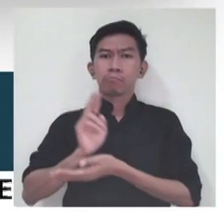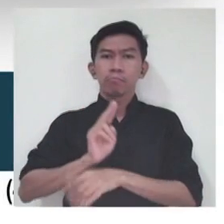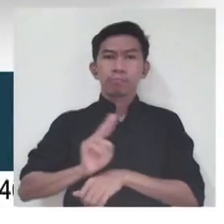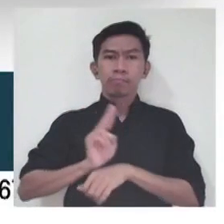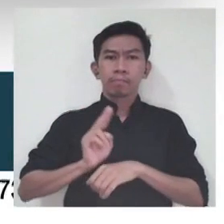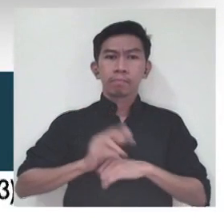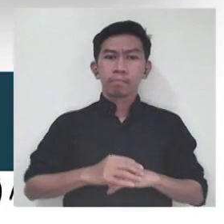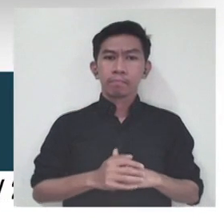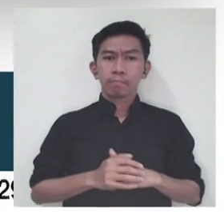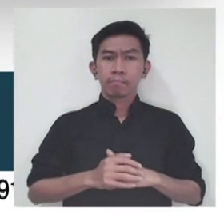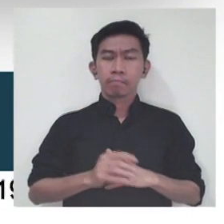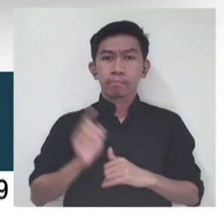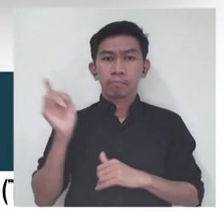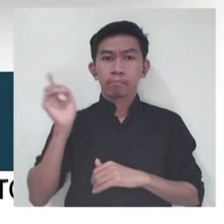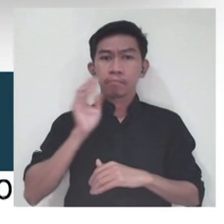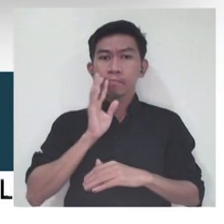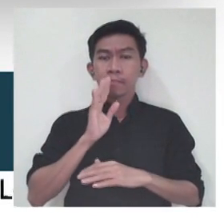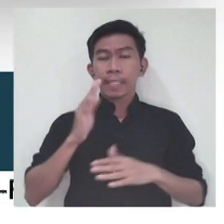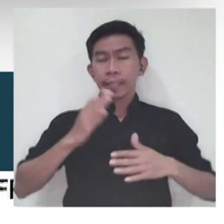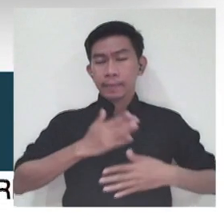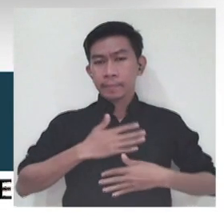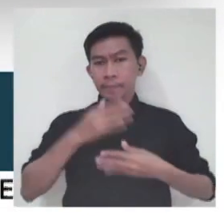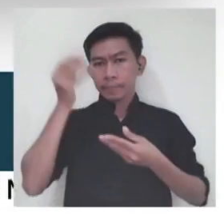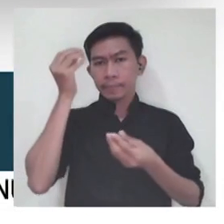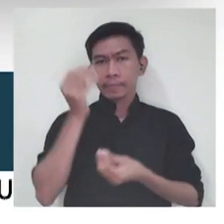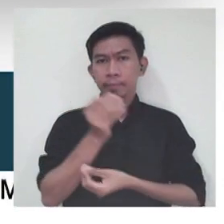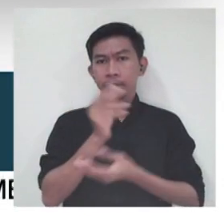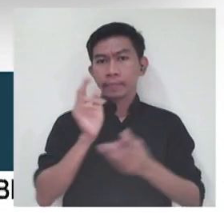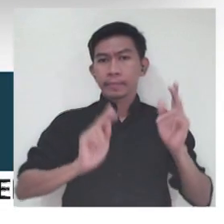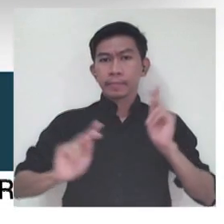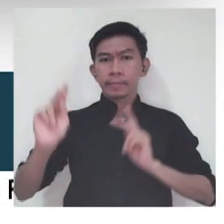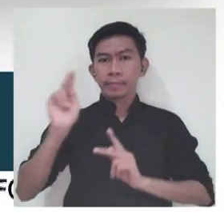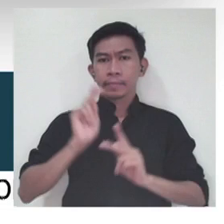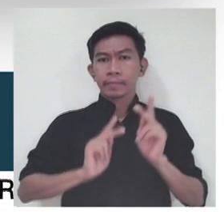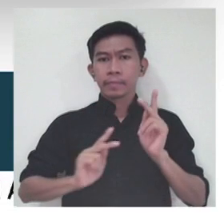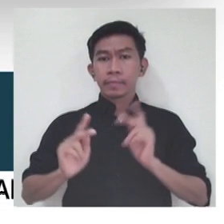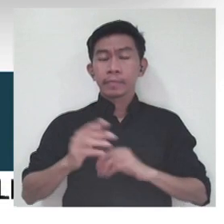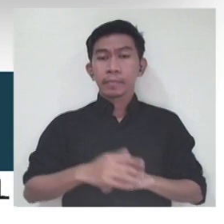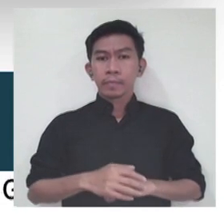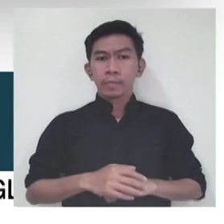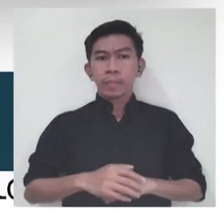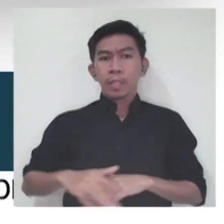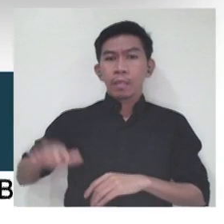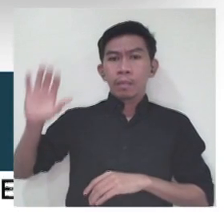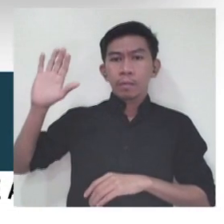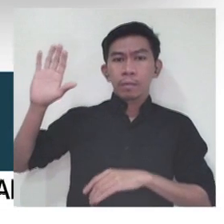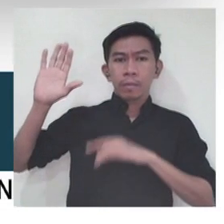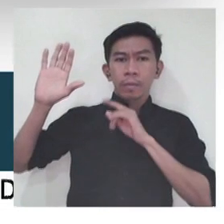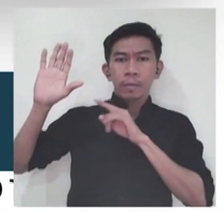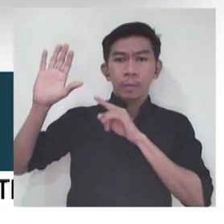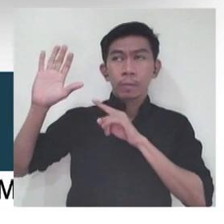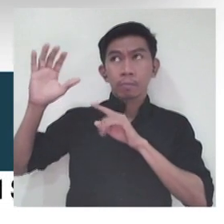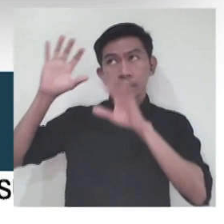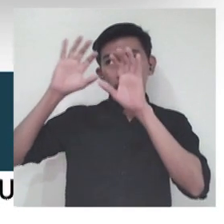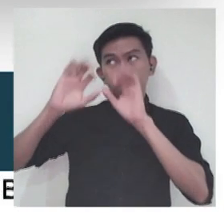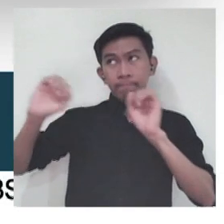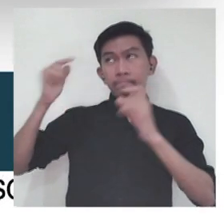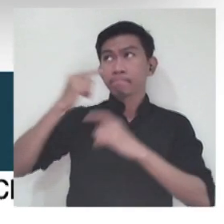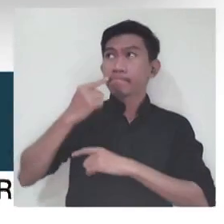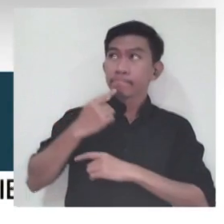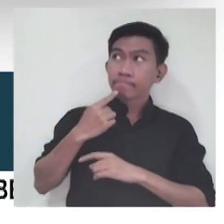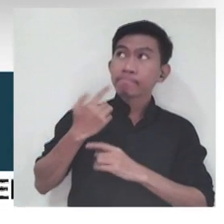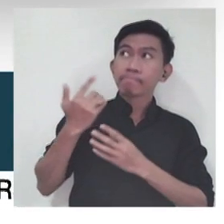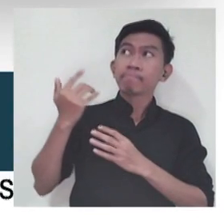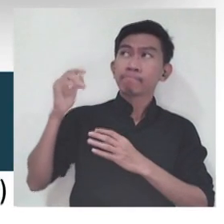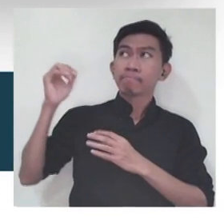We're very happy to inform the public. Siyempre, yung ating pong pangulo, ito po yung atas talaga sa atin to make sure na yung sinasabi